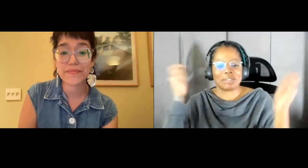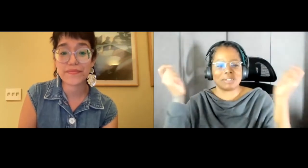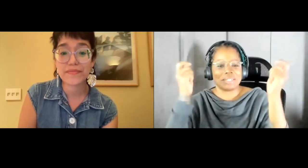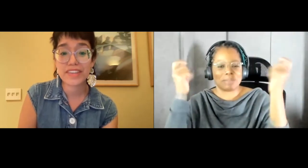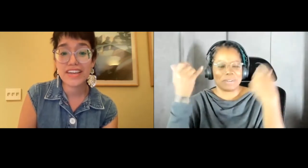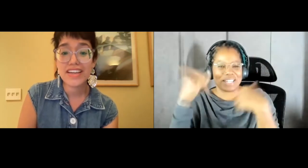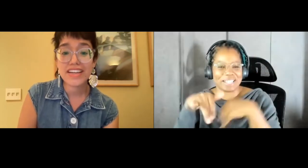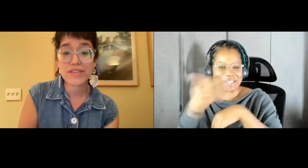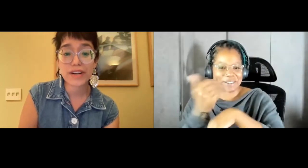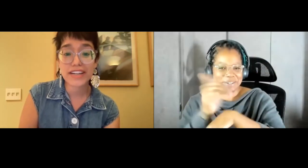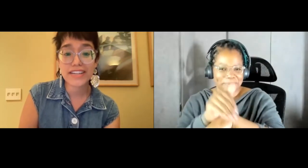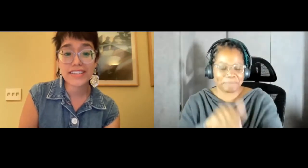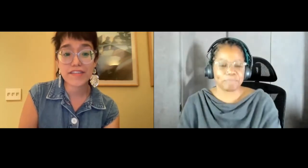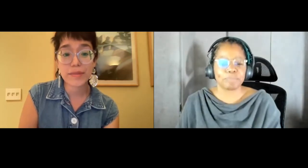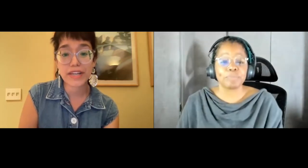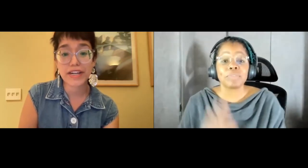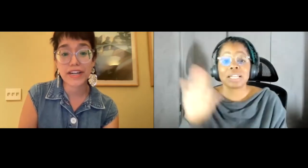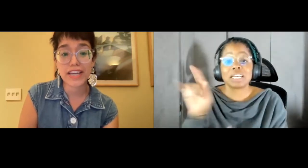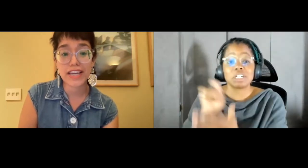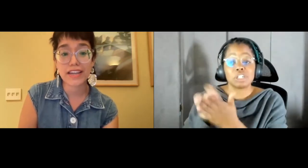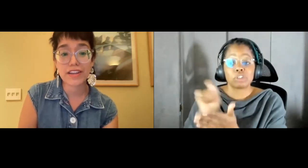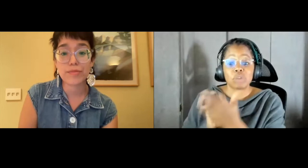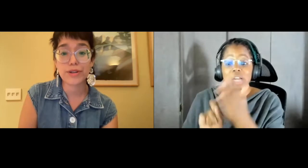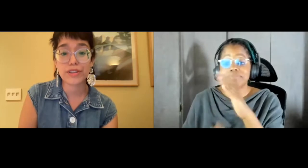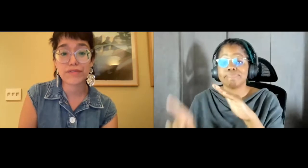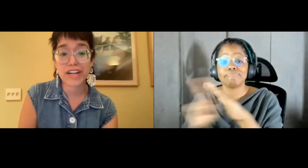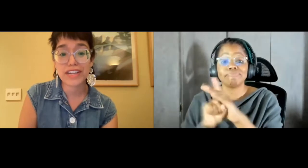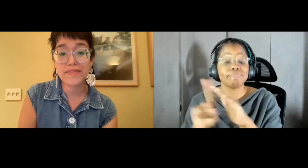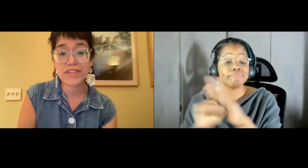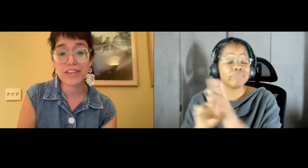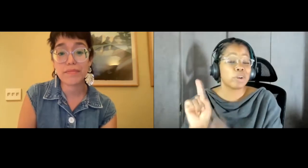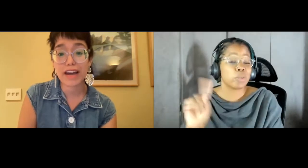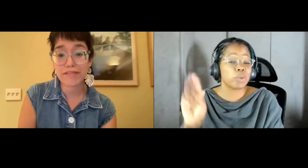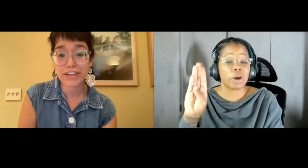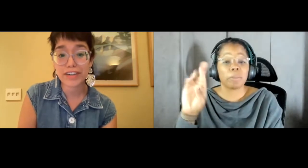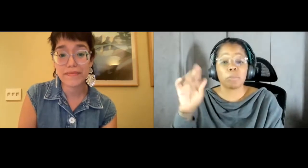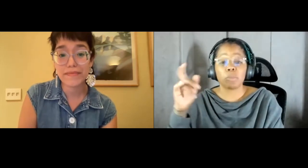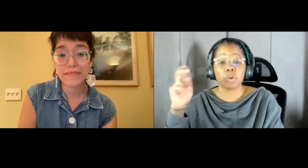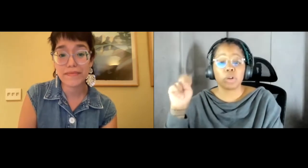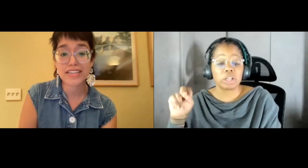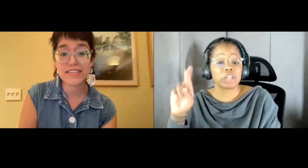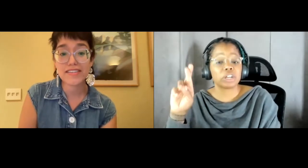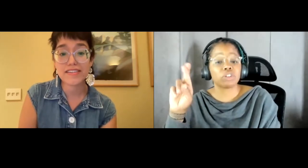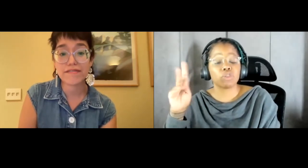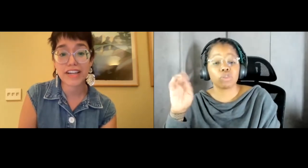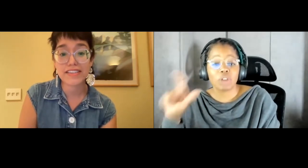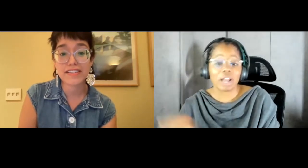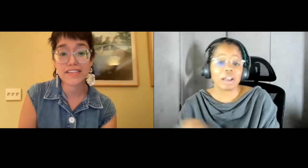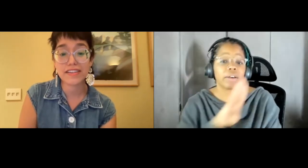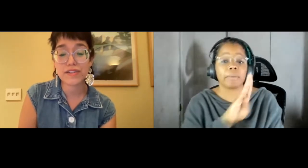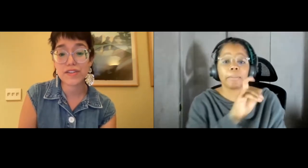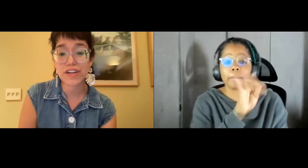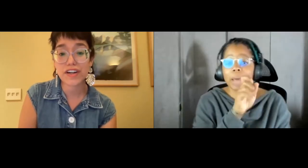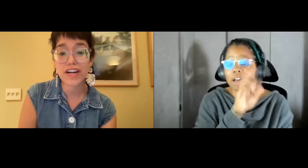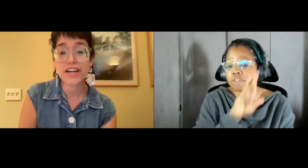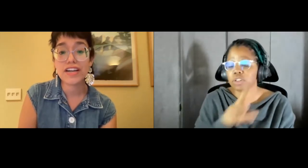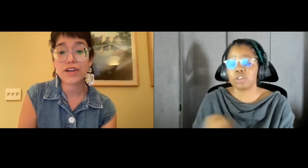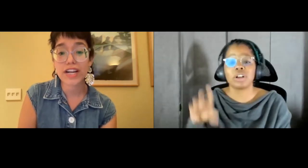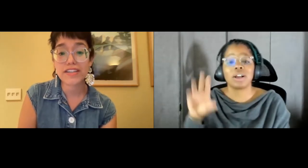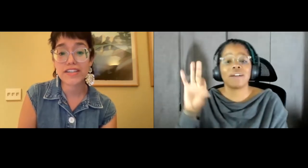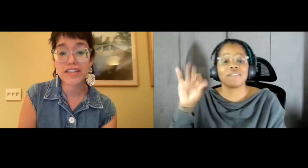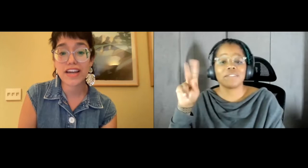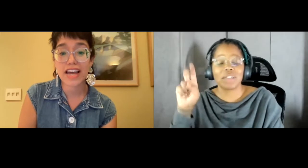evening. His writings have appeared in The Brooklyn Rail, The Baffler, Dazed, Fence, Little